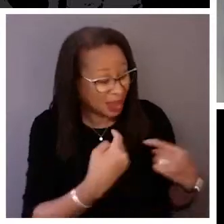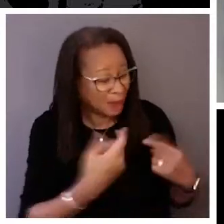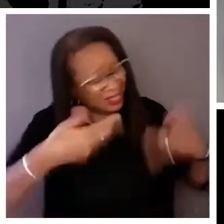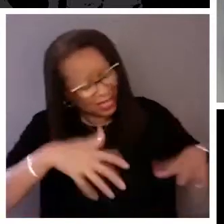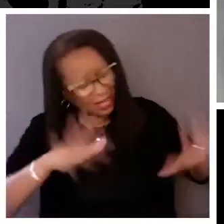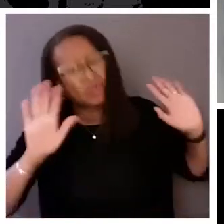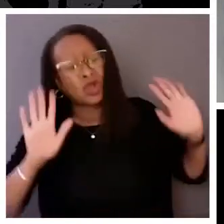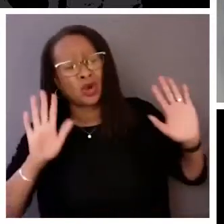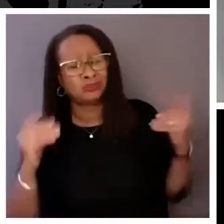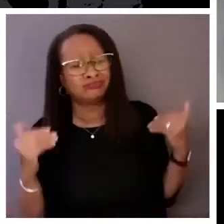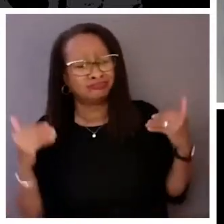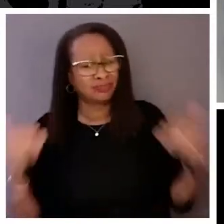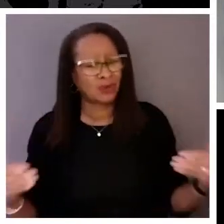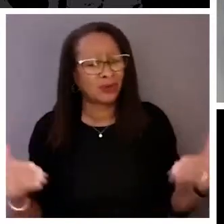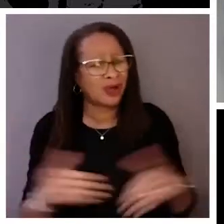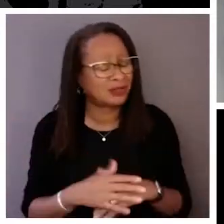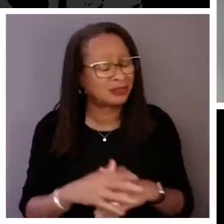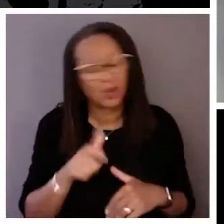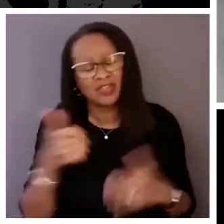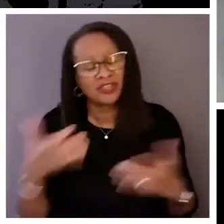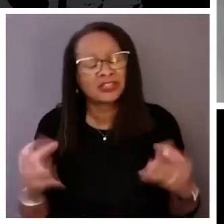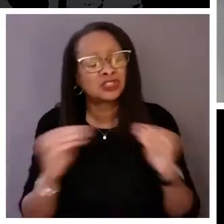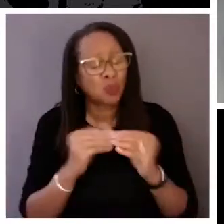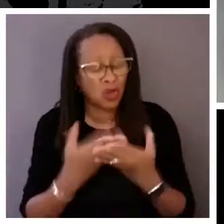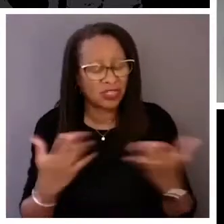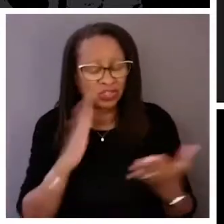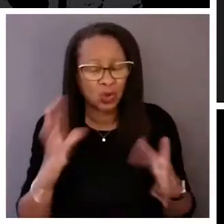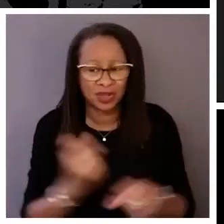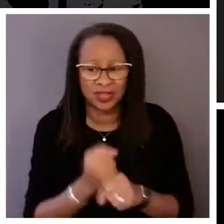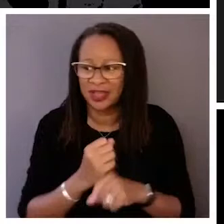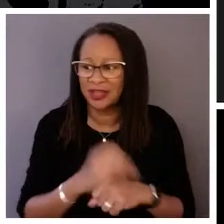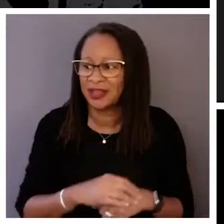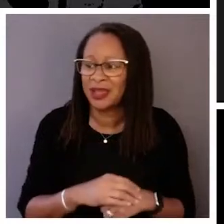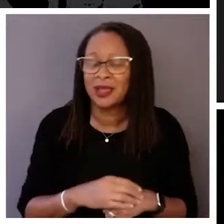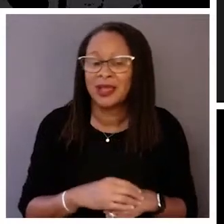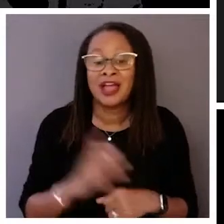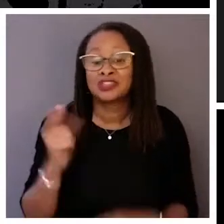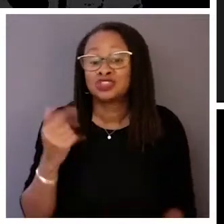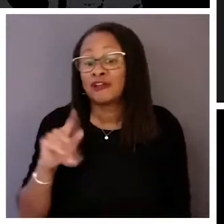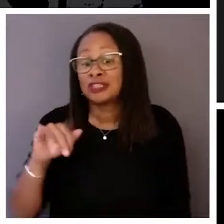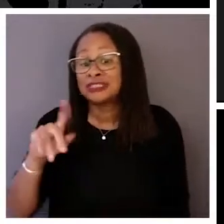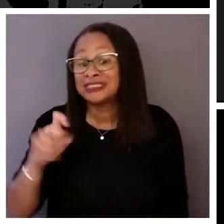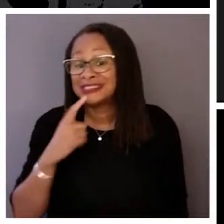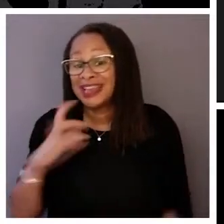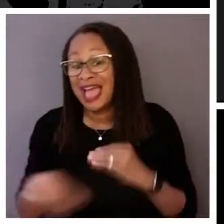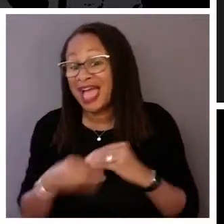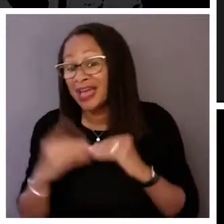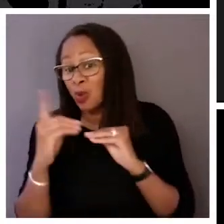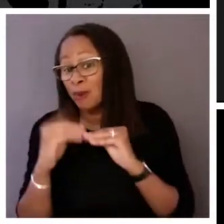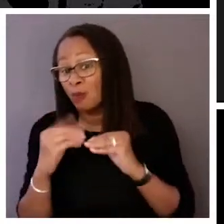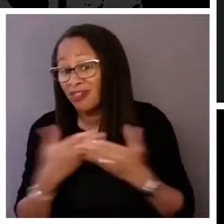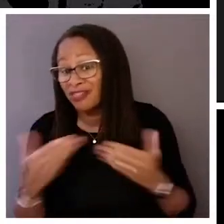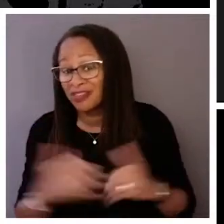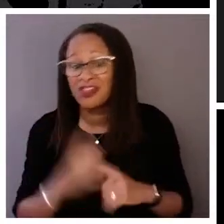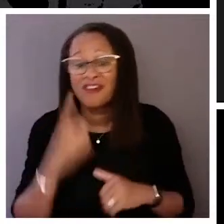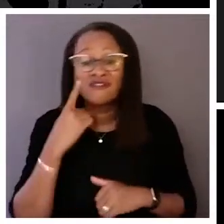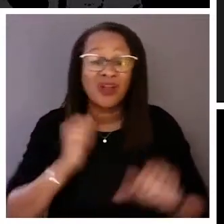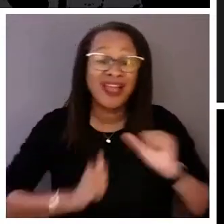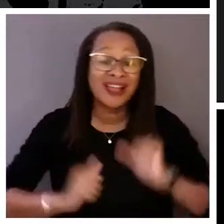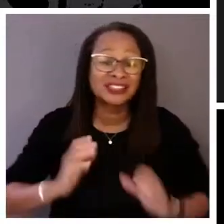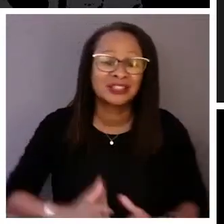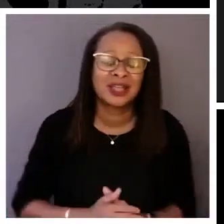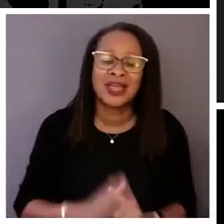it go, move on. There are more things coming to you. Mm-hmm. I want to add one more thing. And